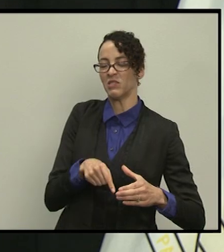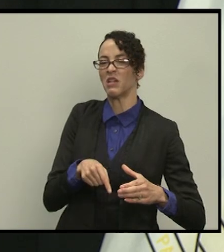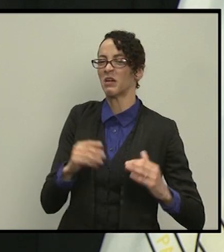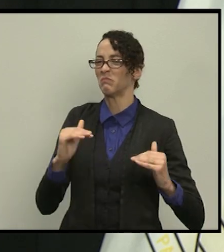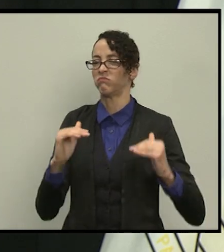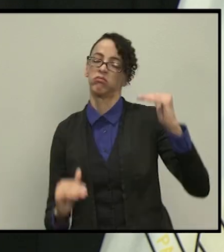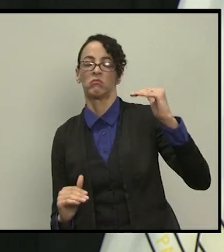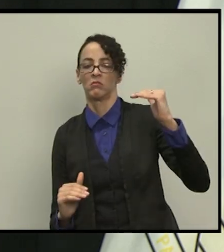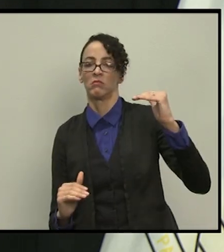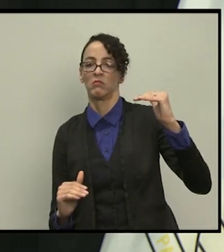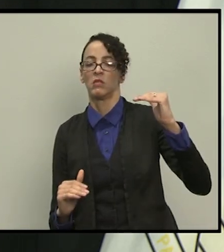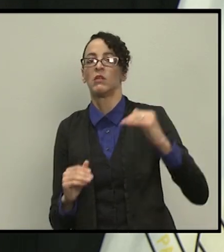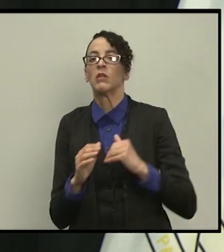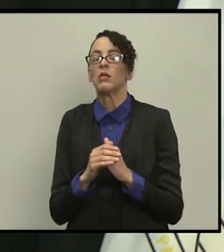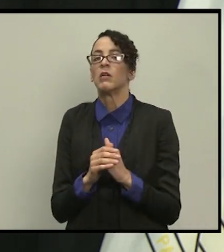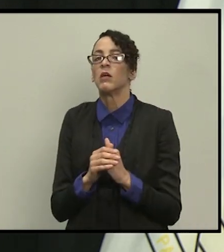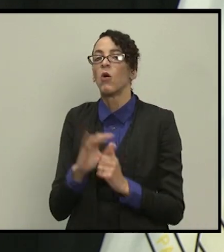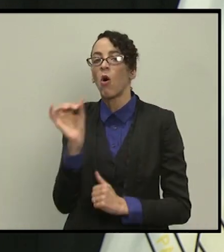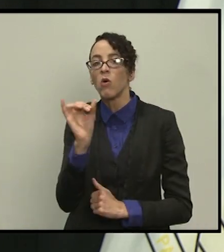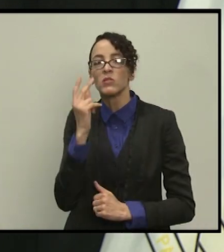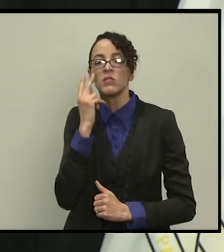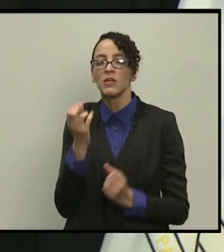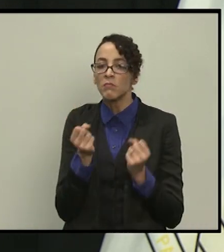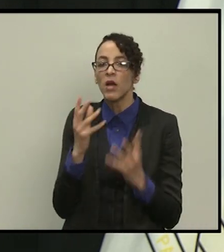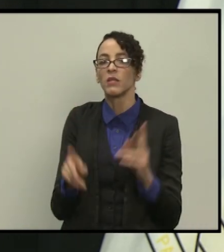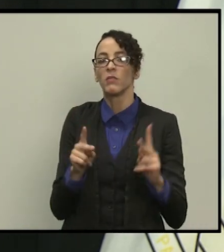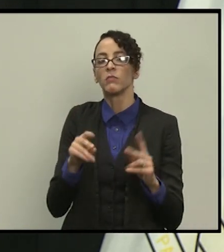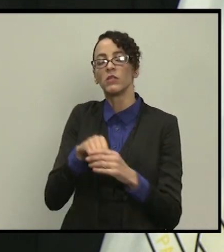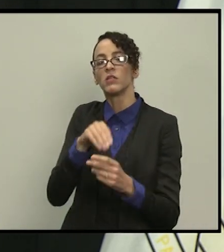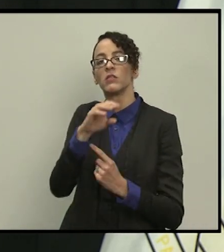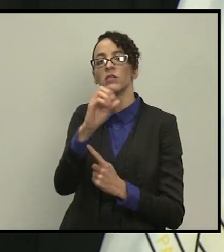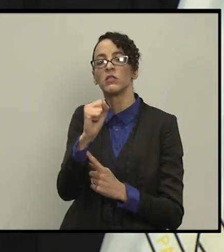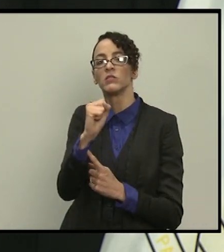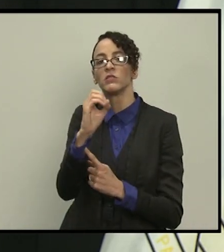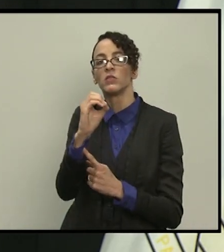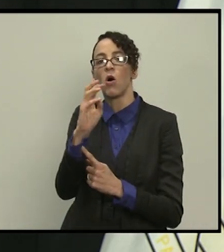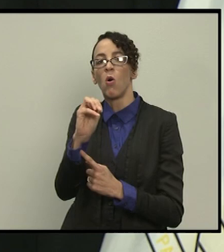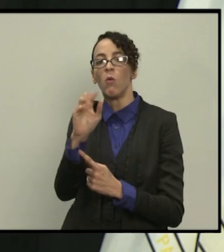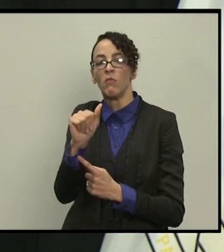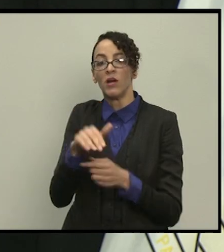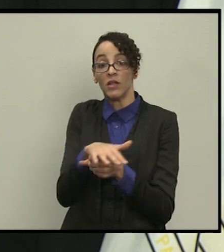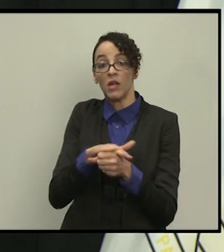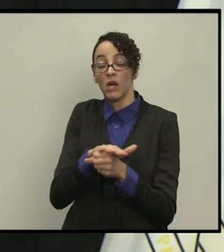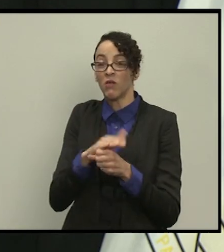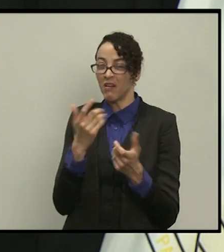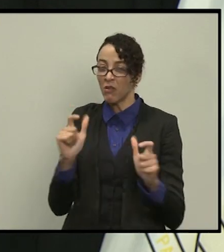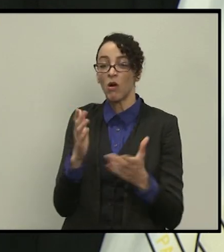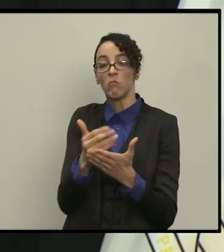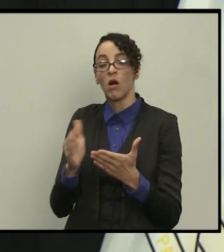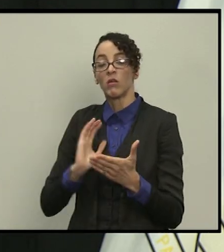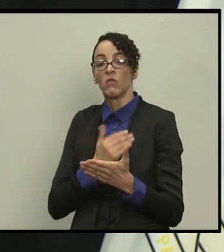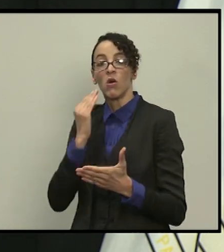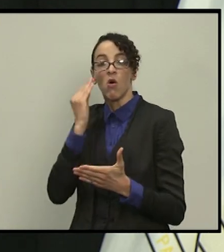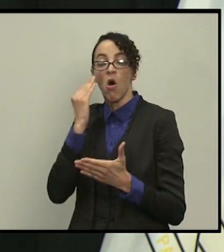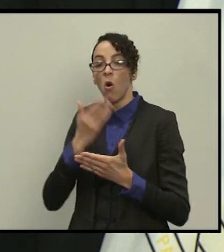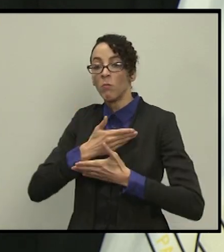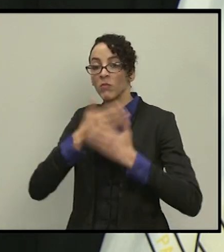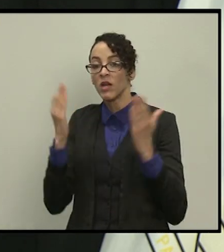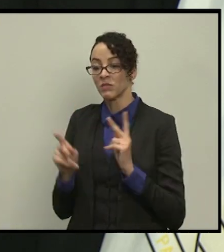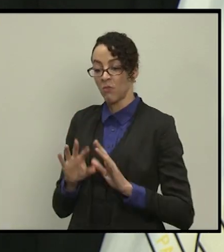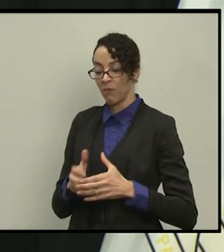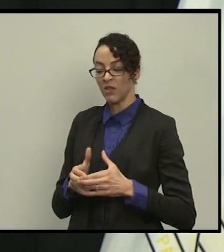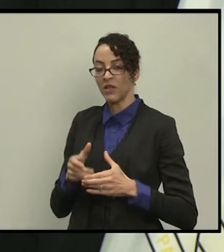also see a significant number of people in the Soma area, where a large part of our homeless population is